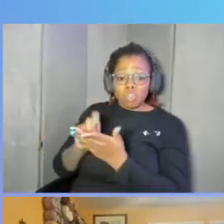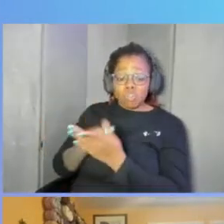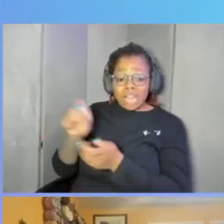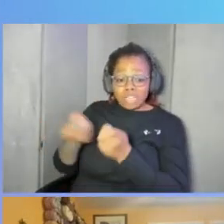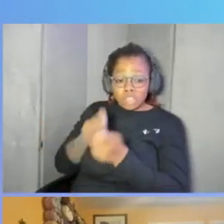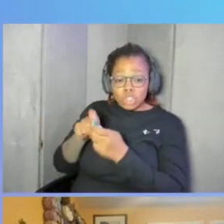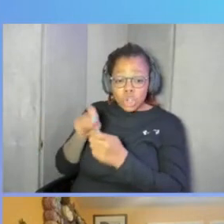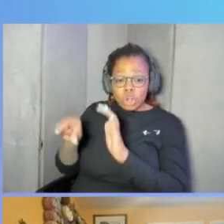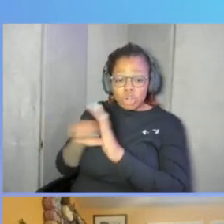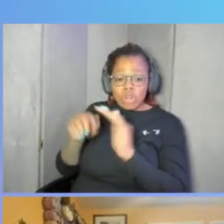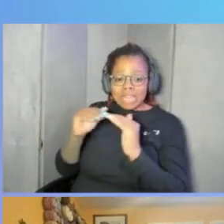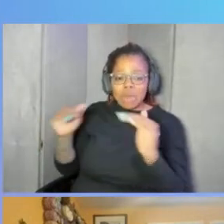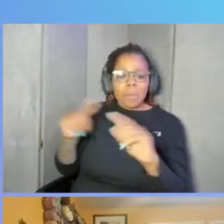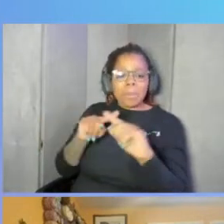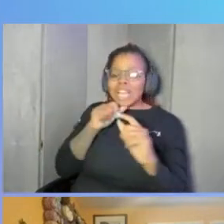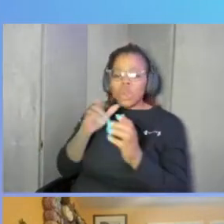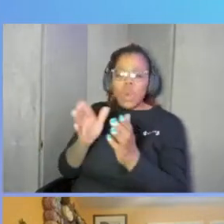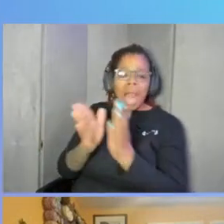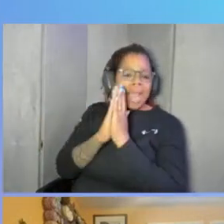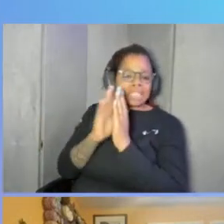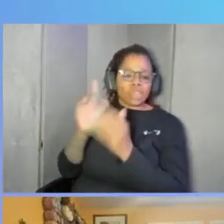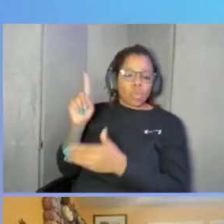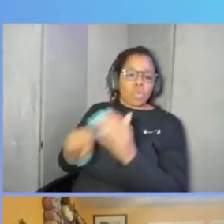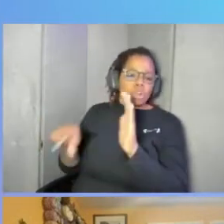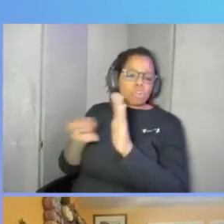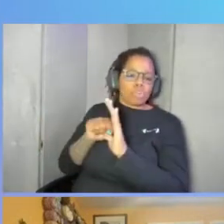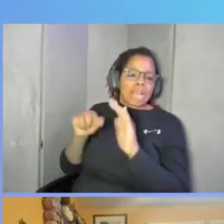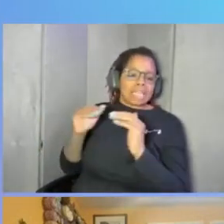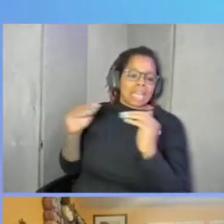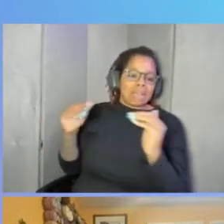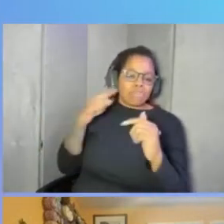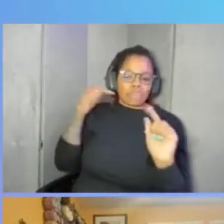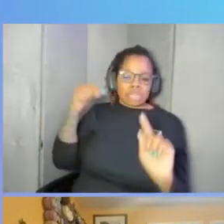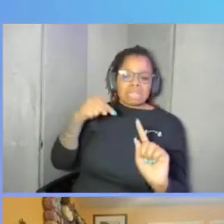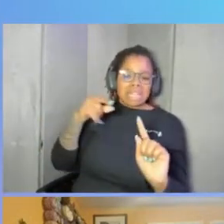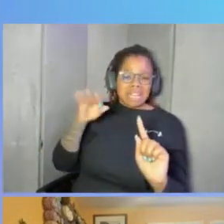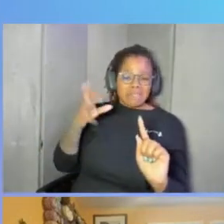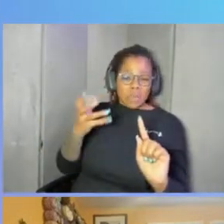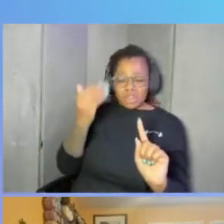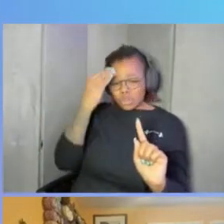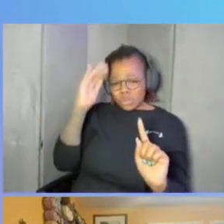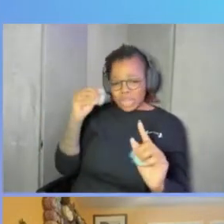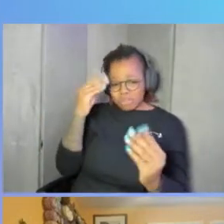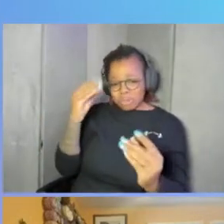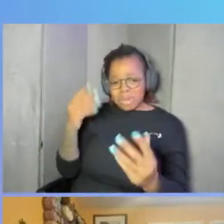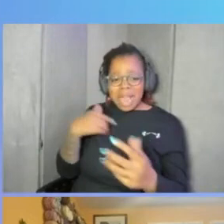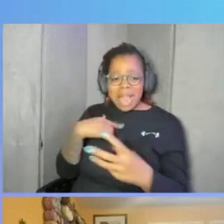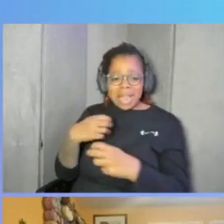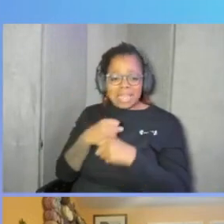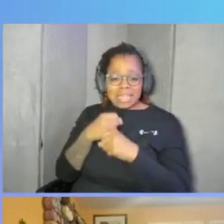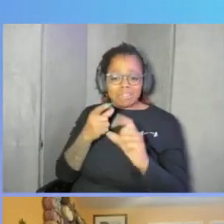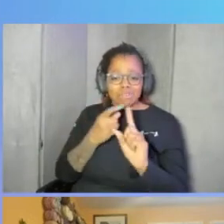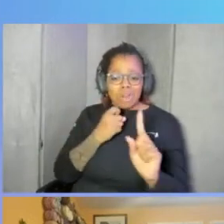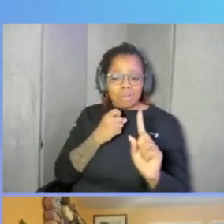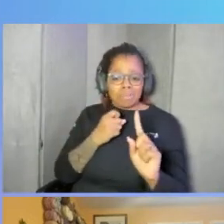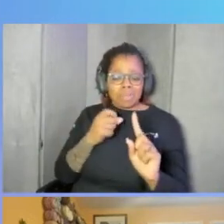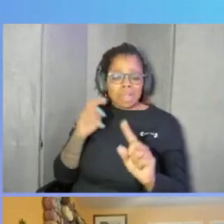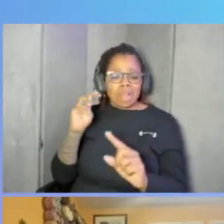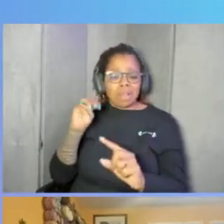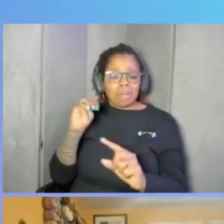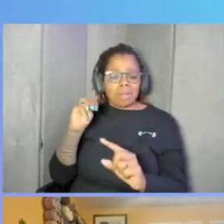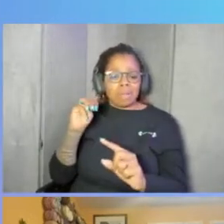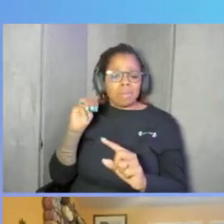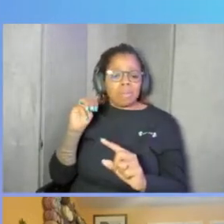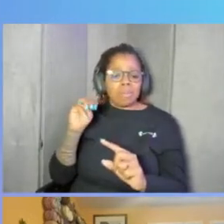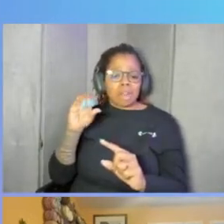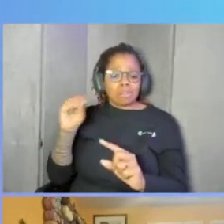what grade level is this paragraph at. If I want to know that information, I either get it from Microsoft Word,